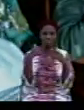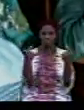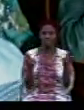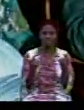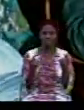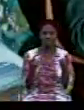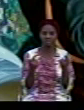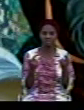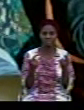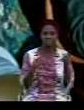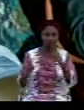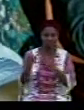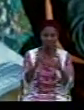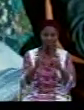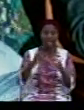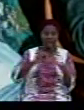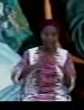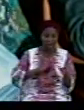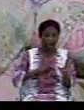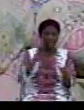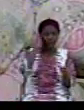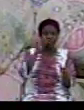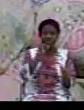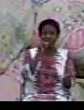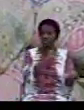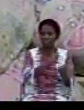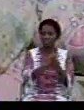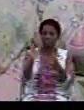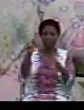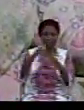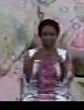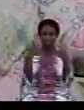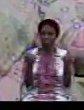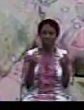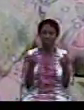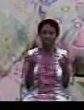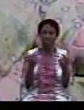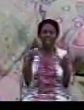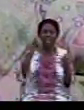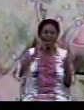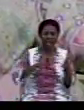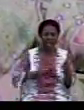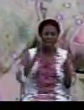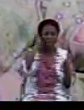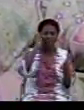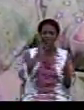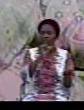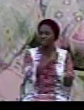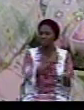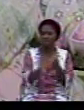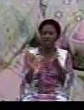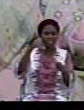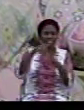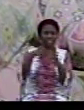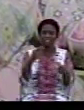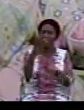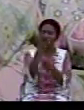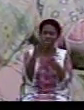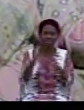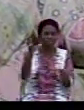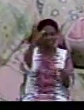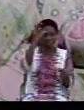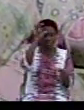I will not perish in sin. I will not perish in the hand of